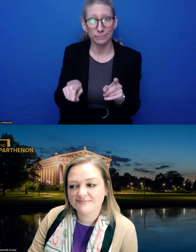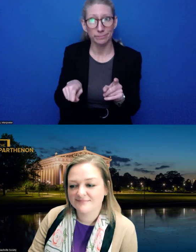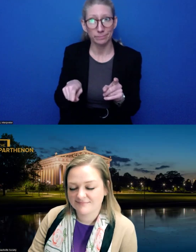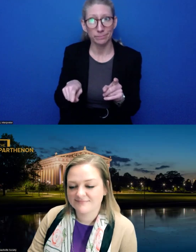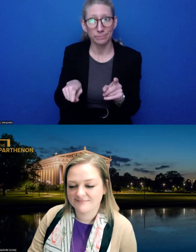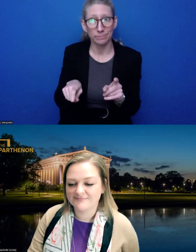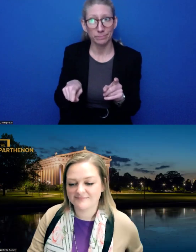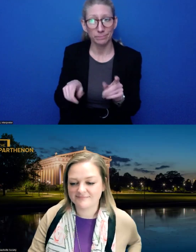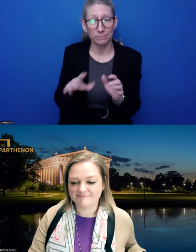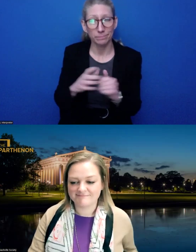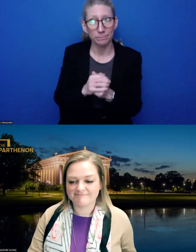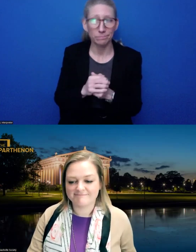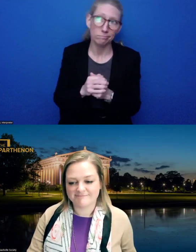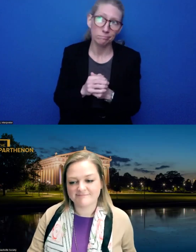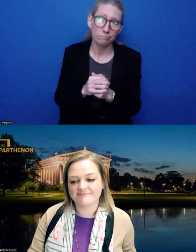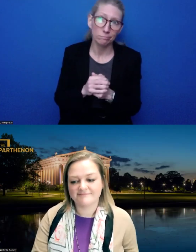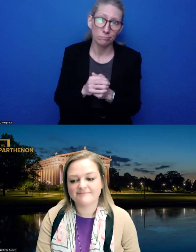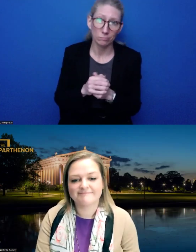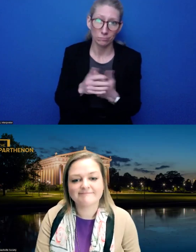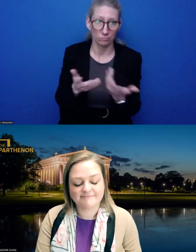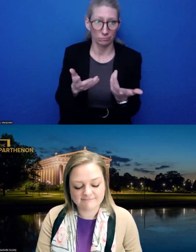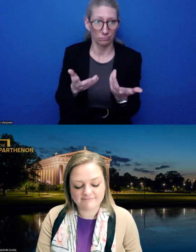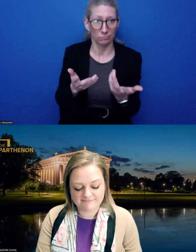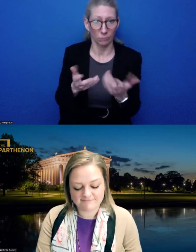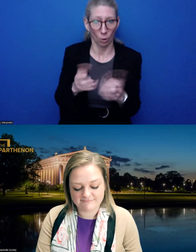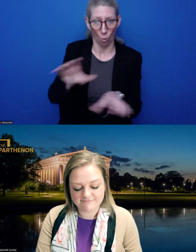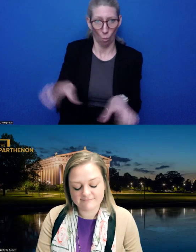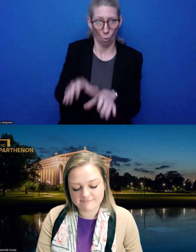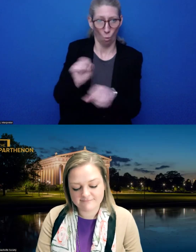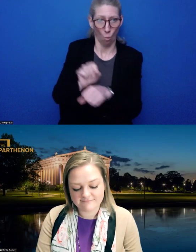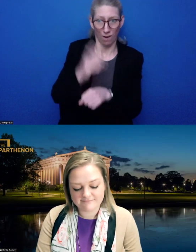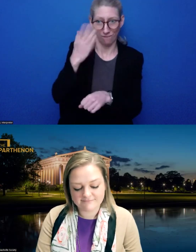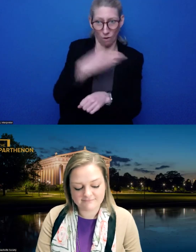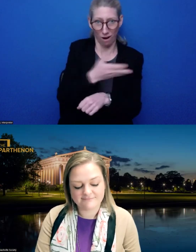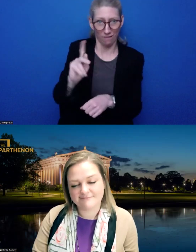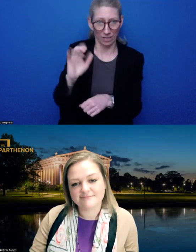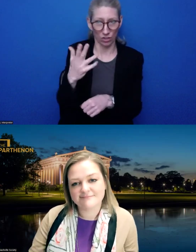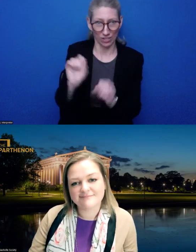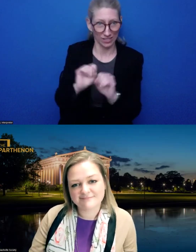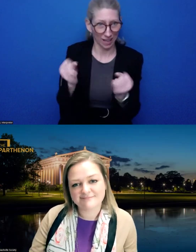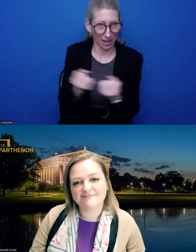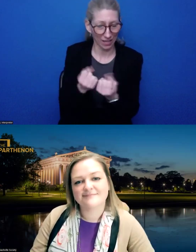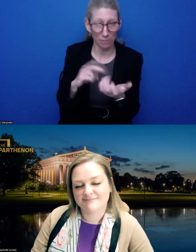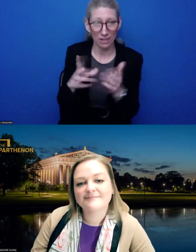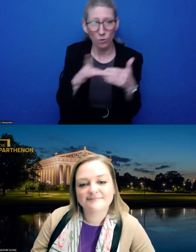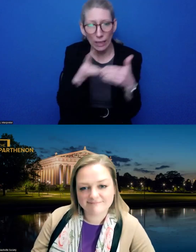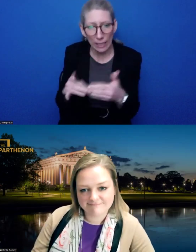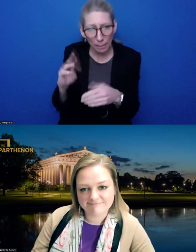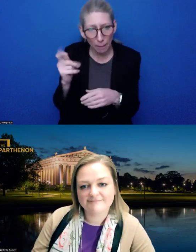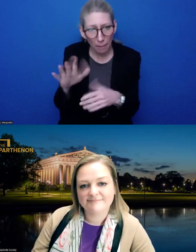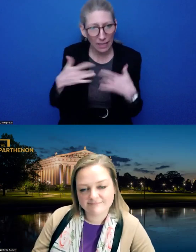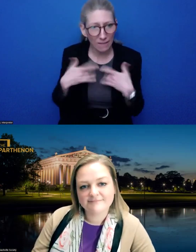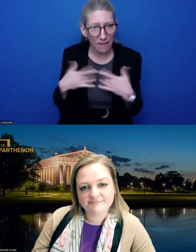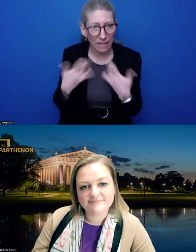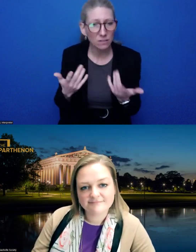before the K'iche societies, and like they have to lead public events. So basically, they